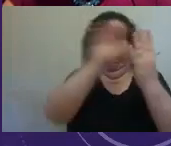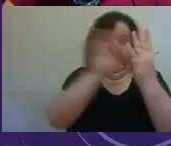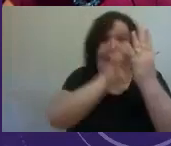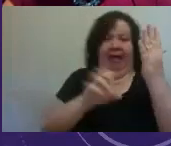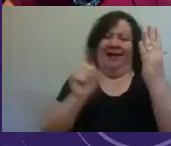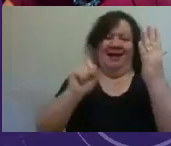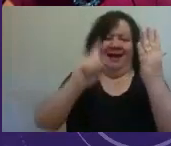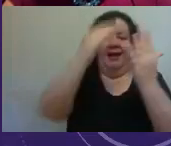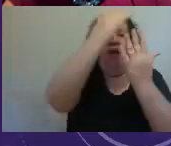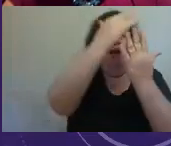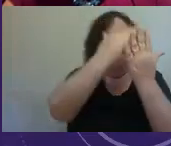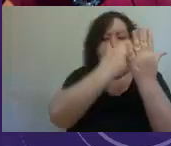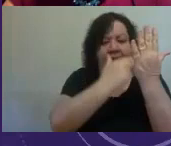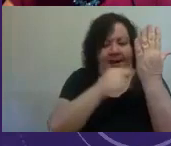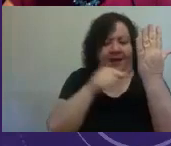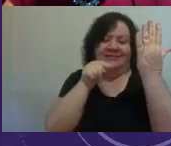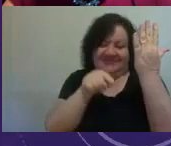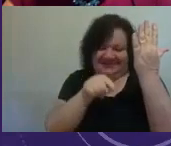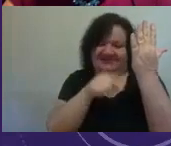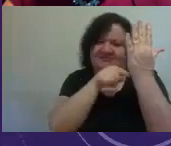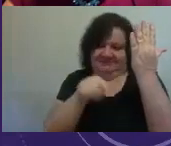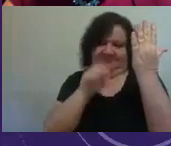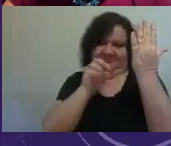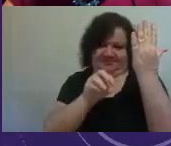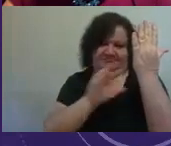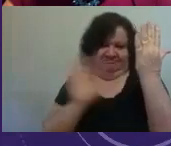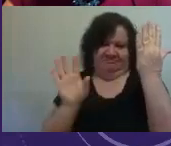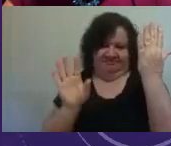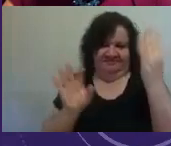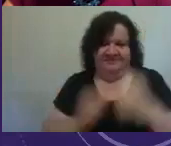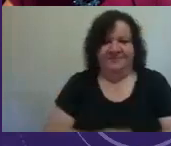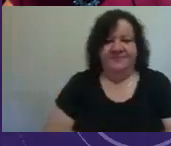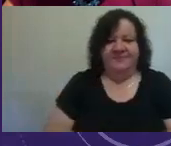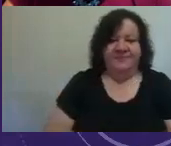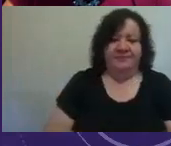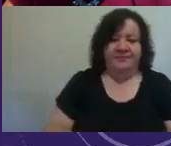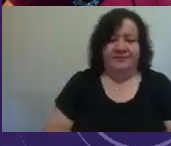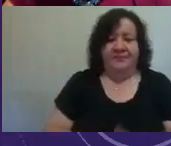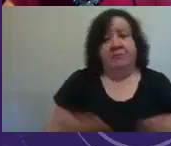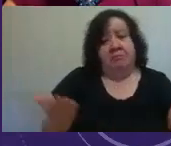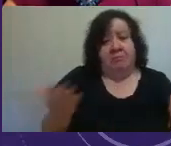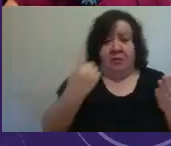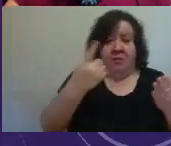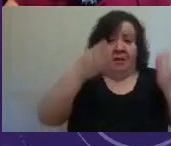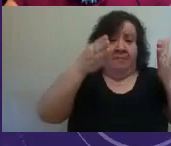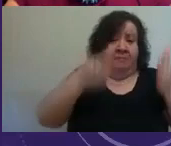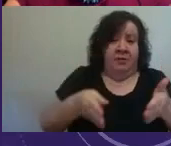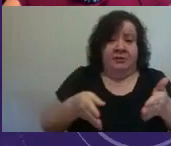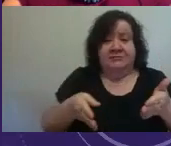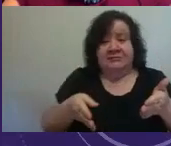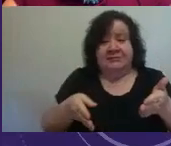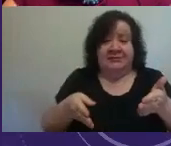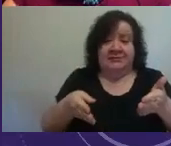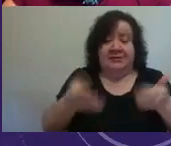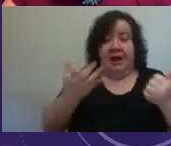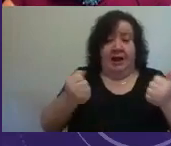of a text that a person using a screen reader might hear. Okay, so